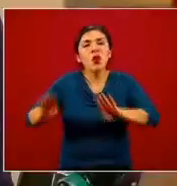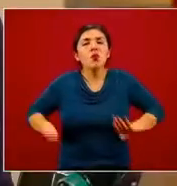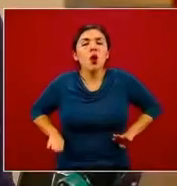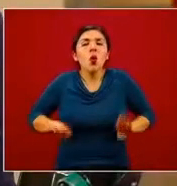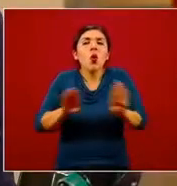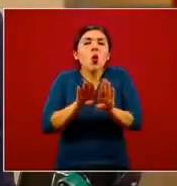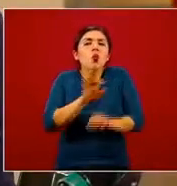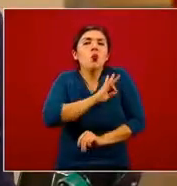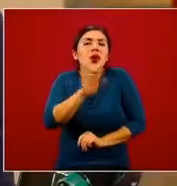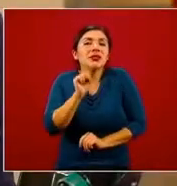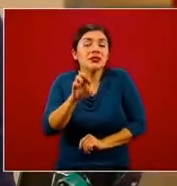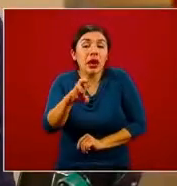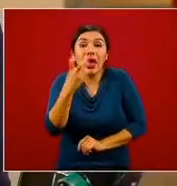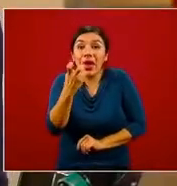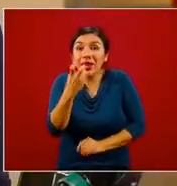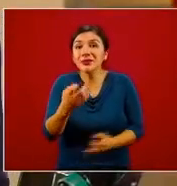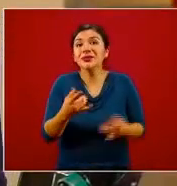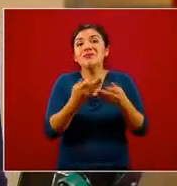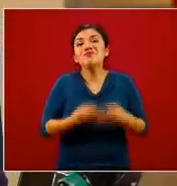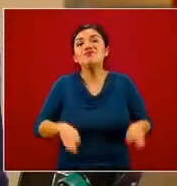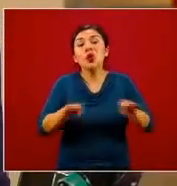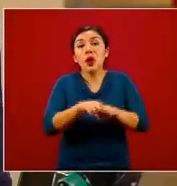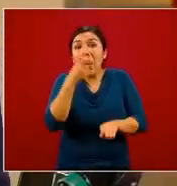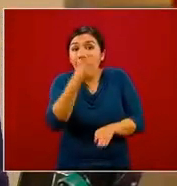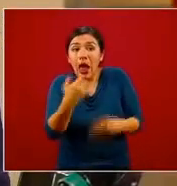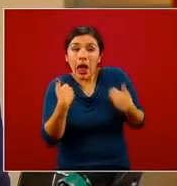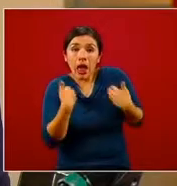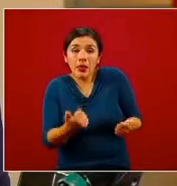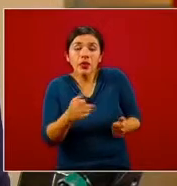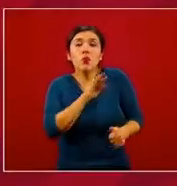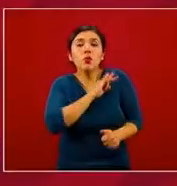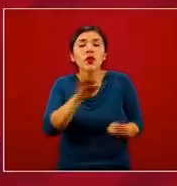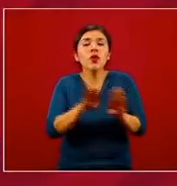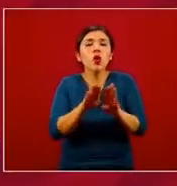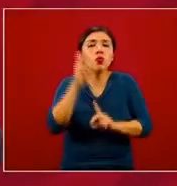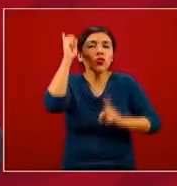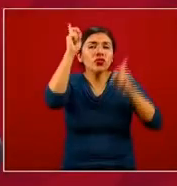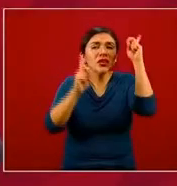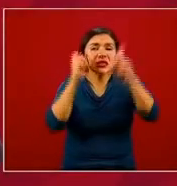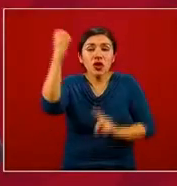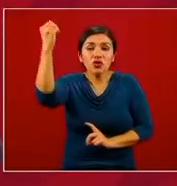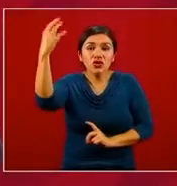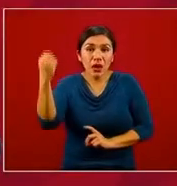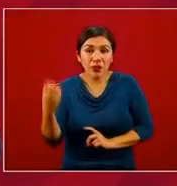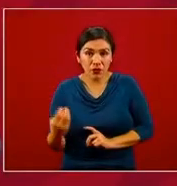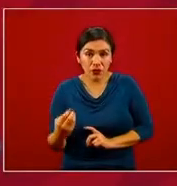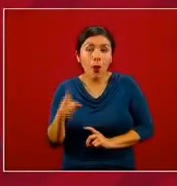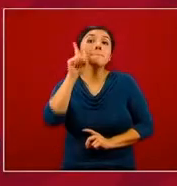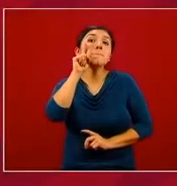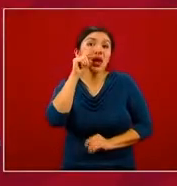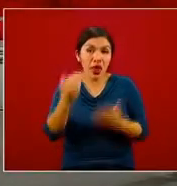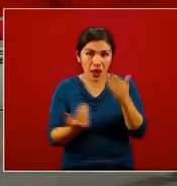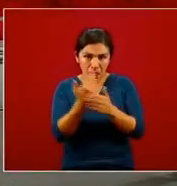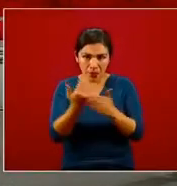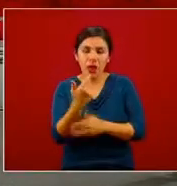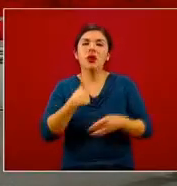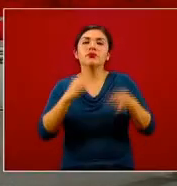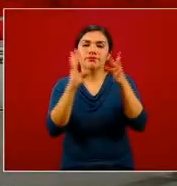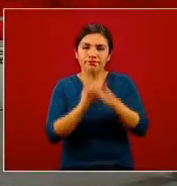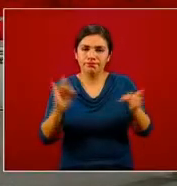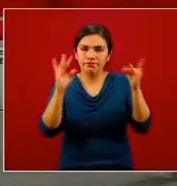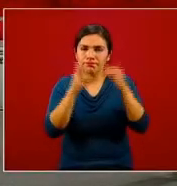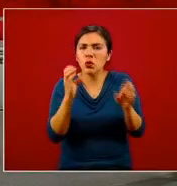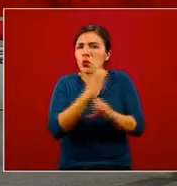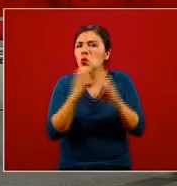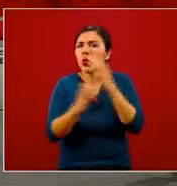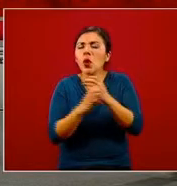The models that were shown here, there's many different ones that shows us different scenarios. And that's very